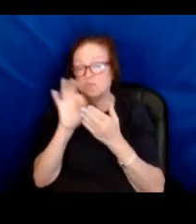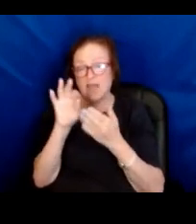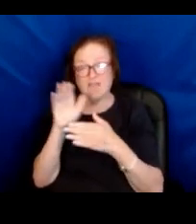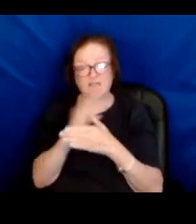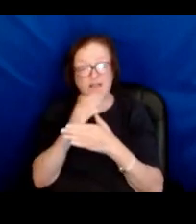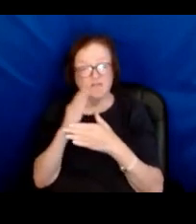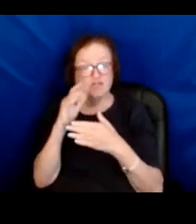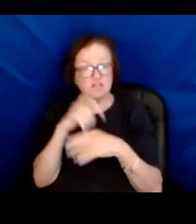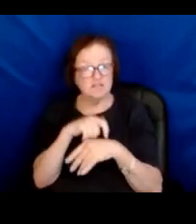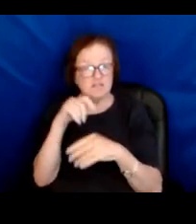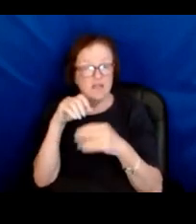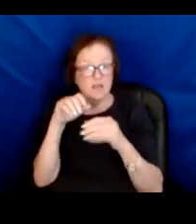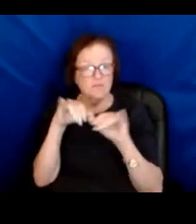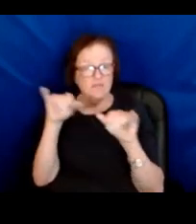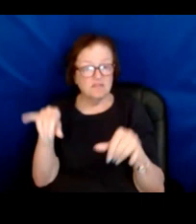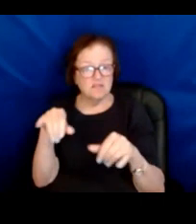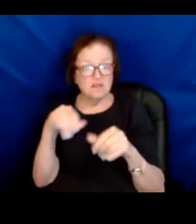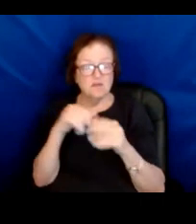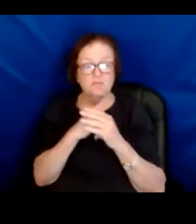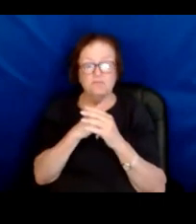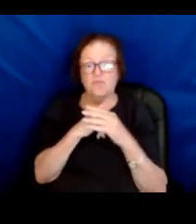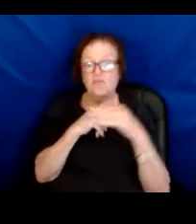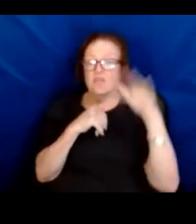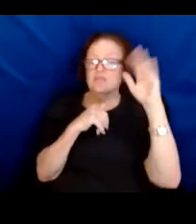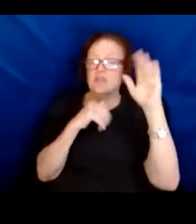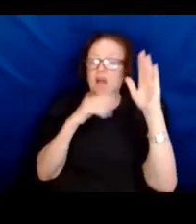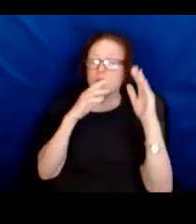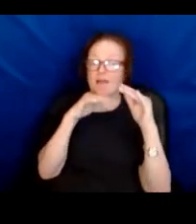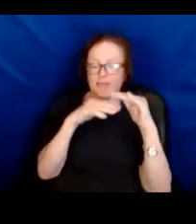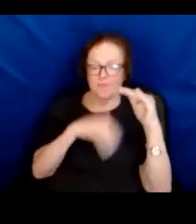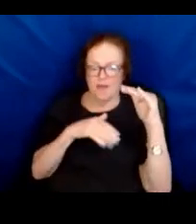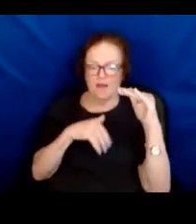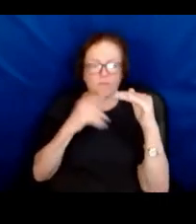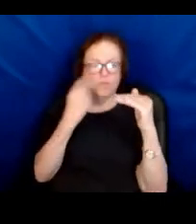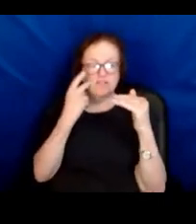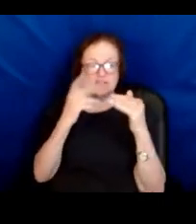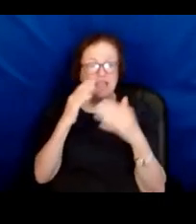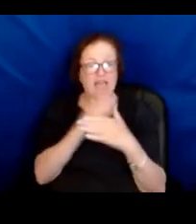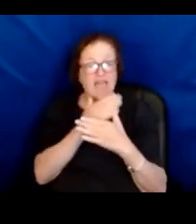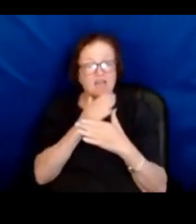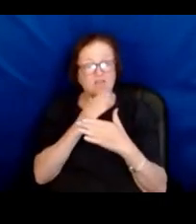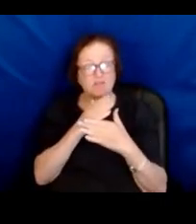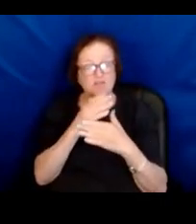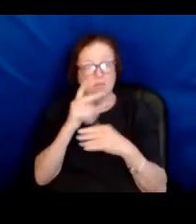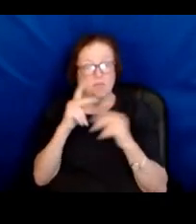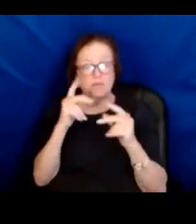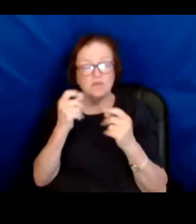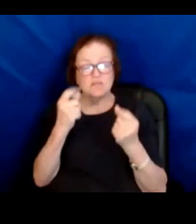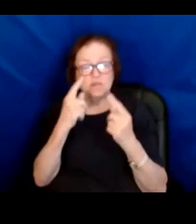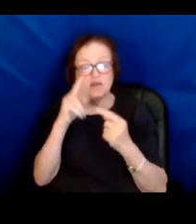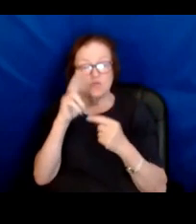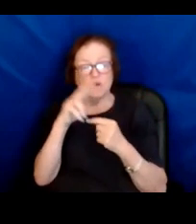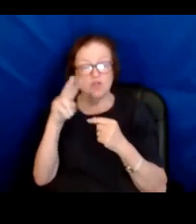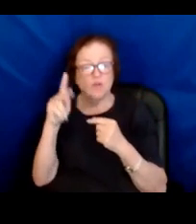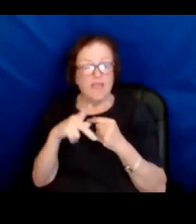system for the version of the world on the top and on the bottom. And you can see that, on average, people spend 22.5 minutes in the